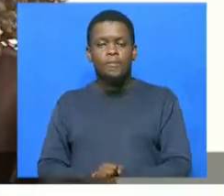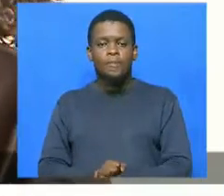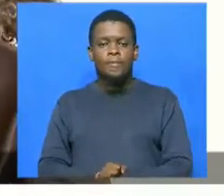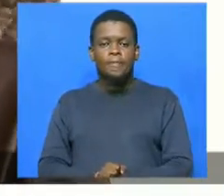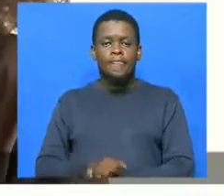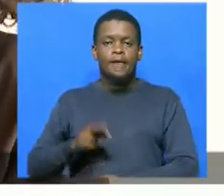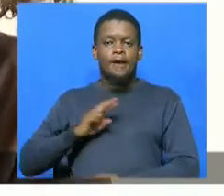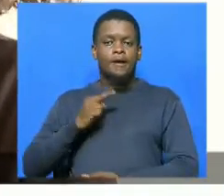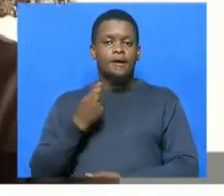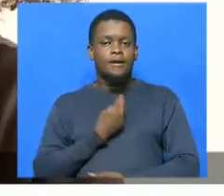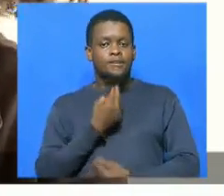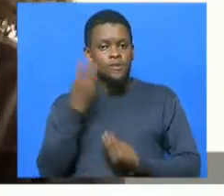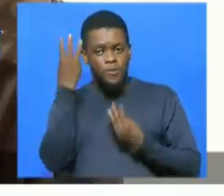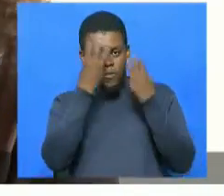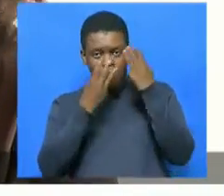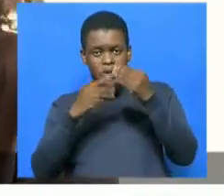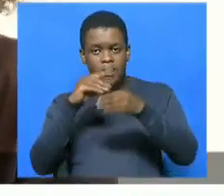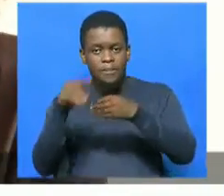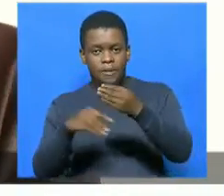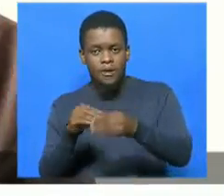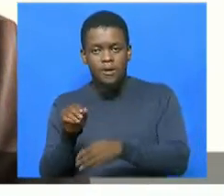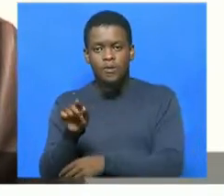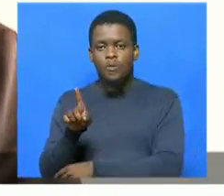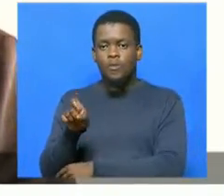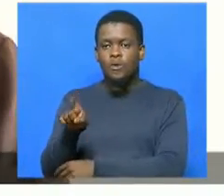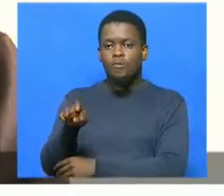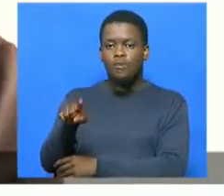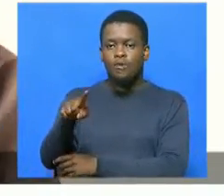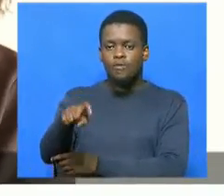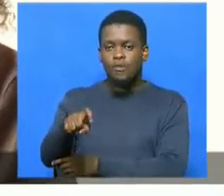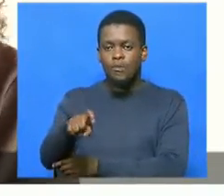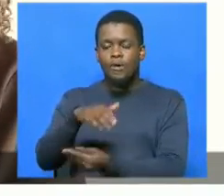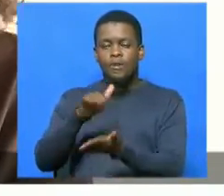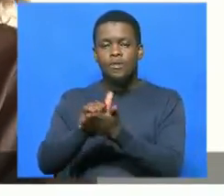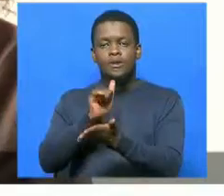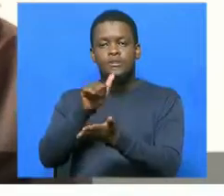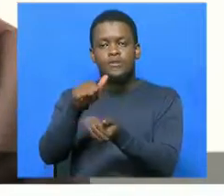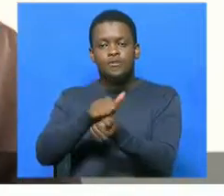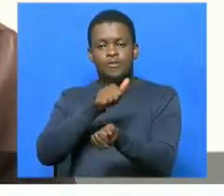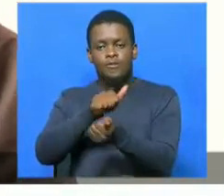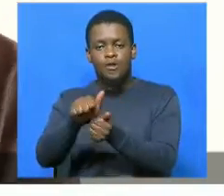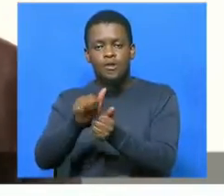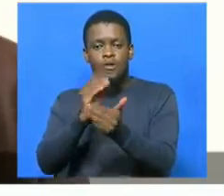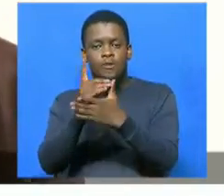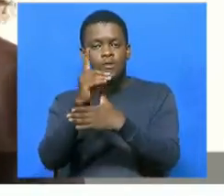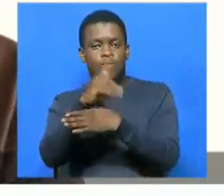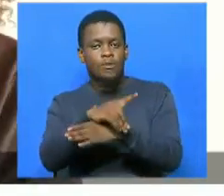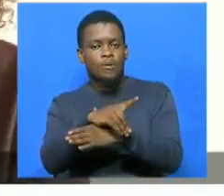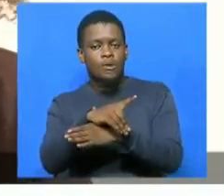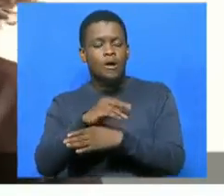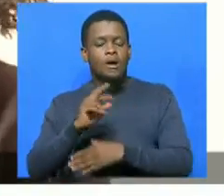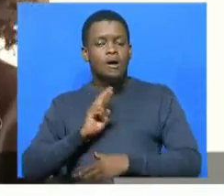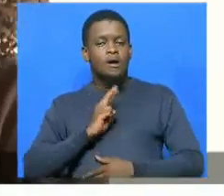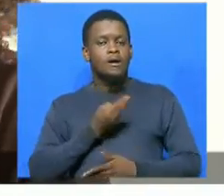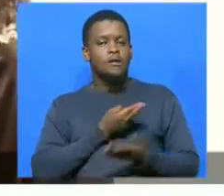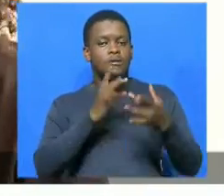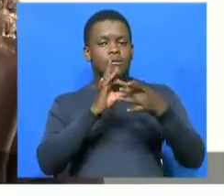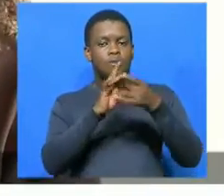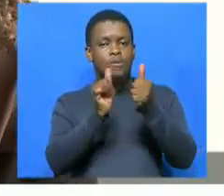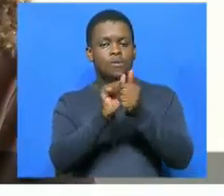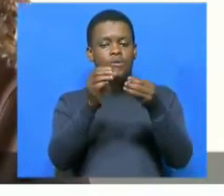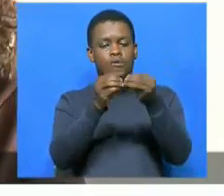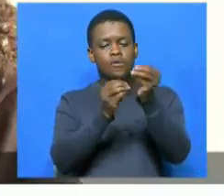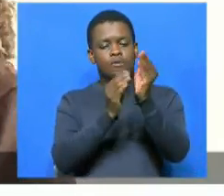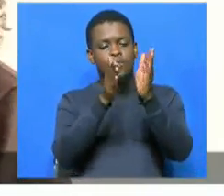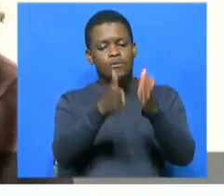have a great concern of a worm that causes massive damages to our crops. We have an extension officer who we normally showcase these things